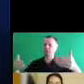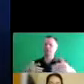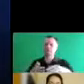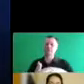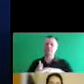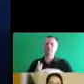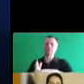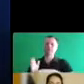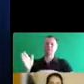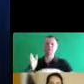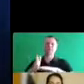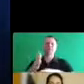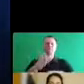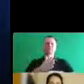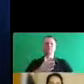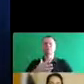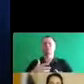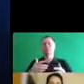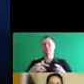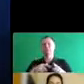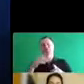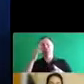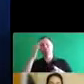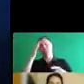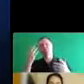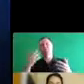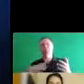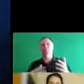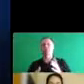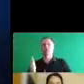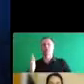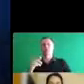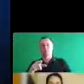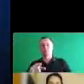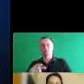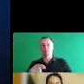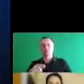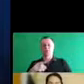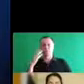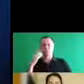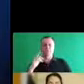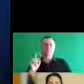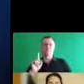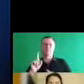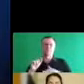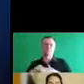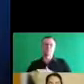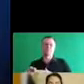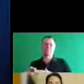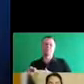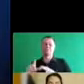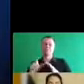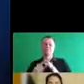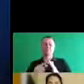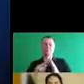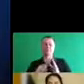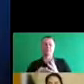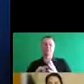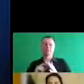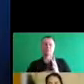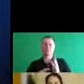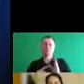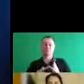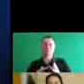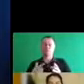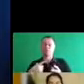by the sheer force of where you can imagine. And that's really, I think, something that in the diaspora, the fact that you can go into